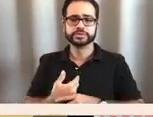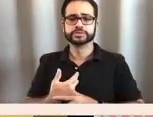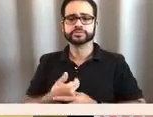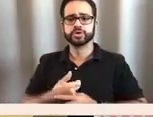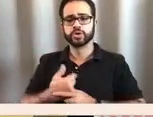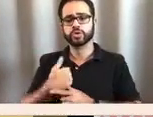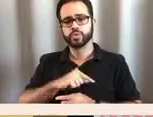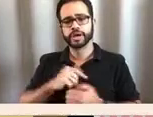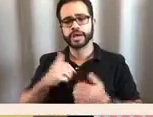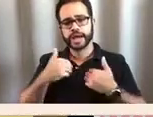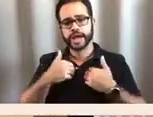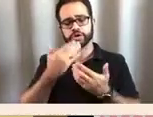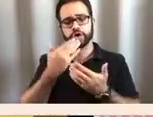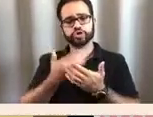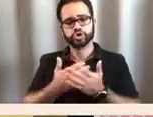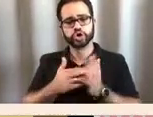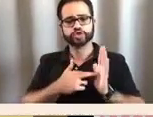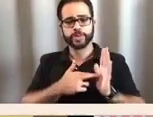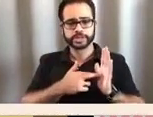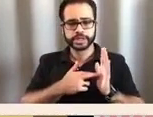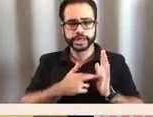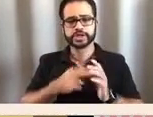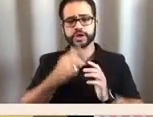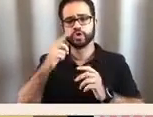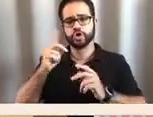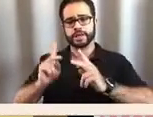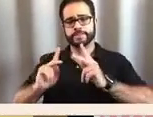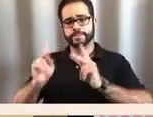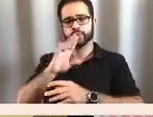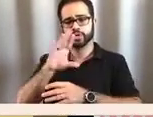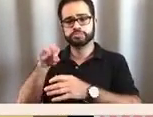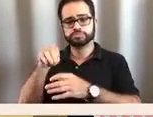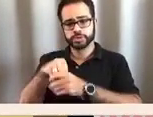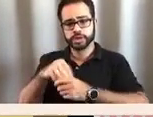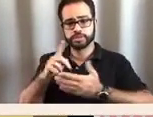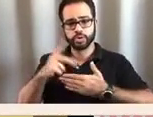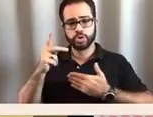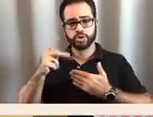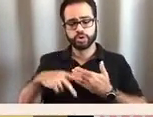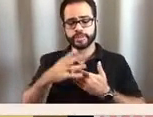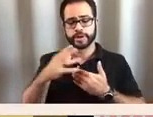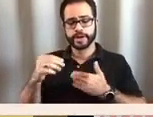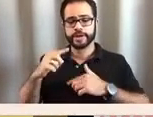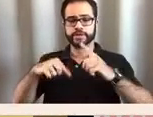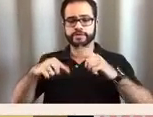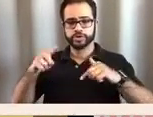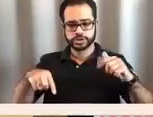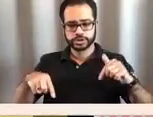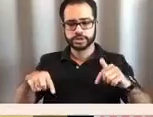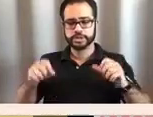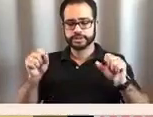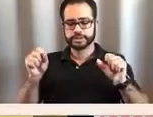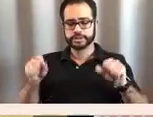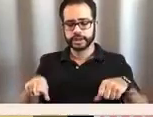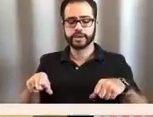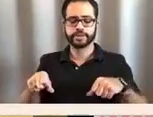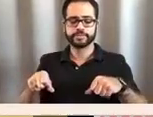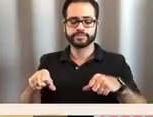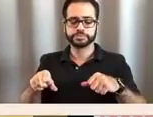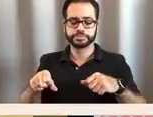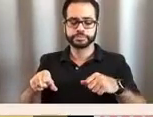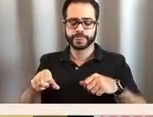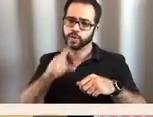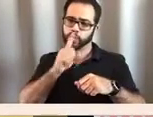a nice representation of the folks who are in the program, and the diversity can certainly and will